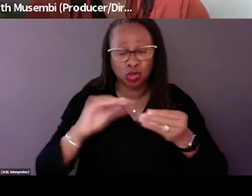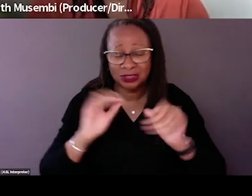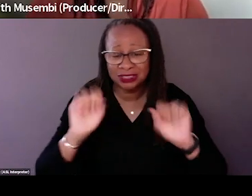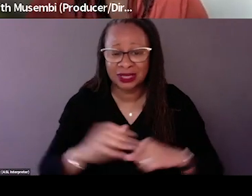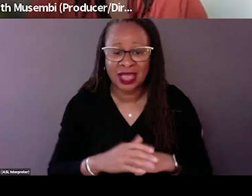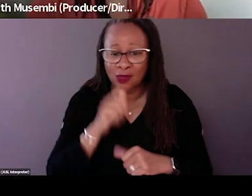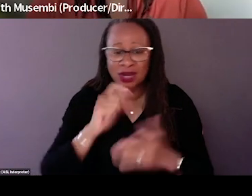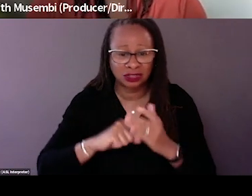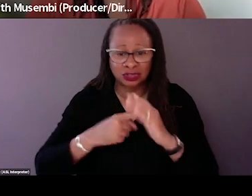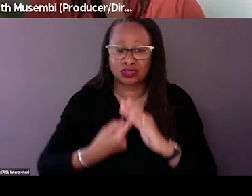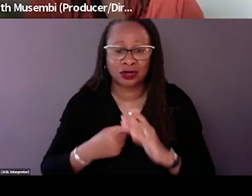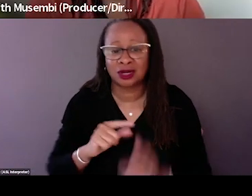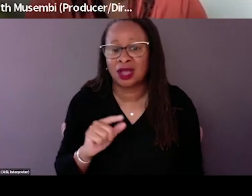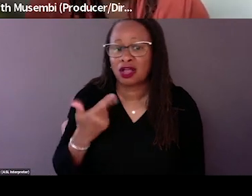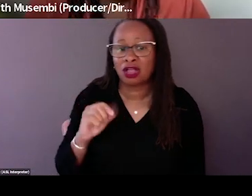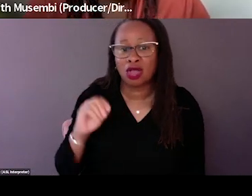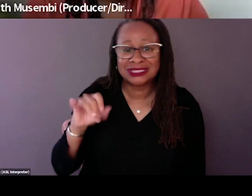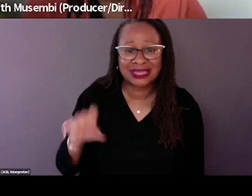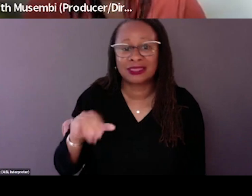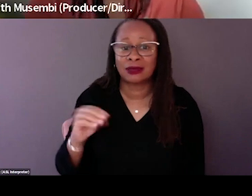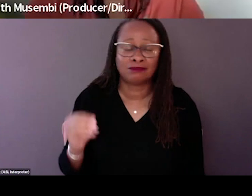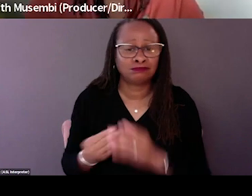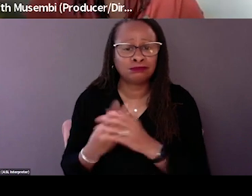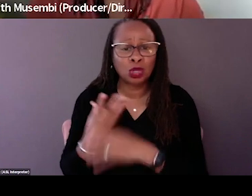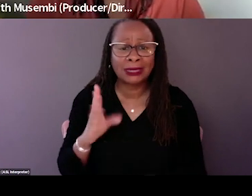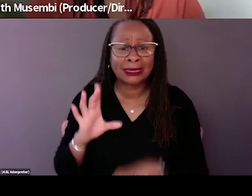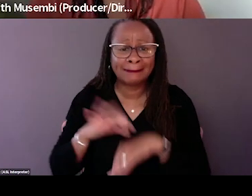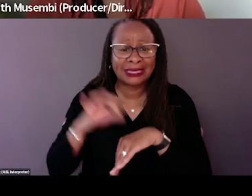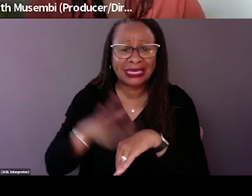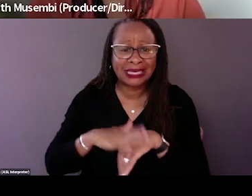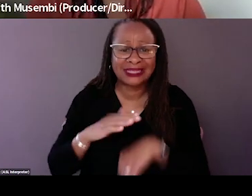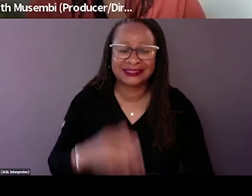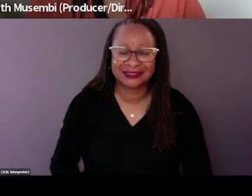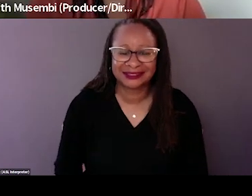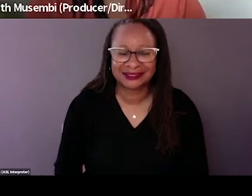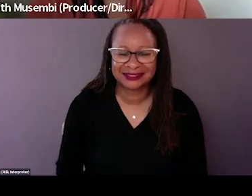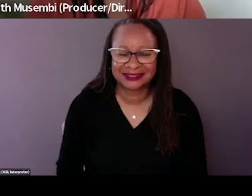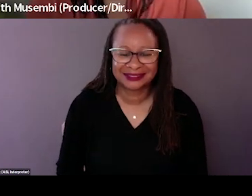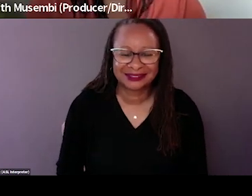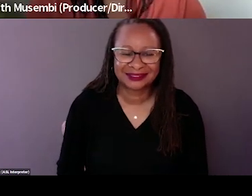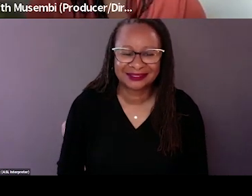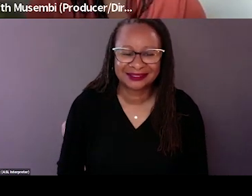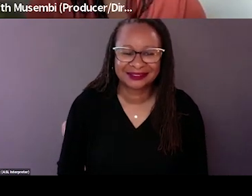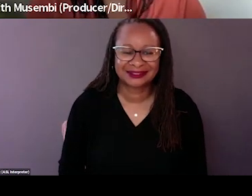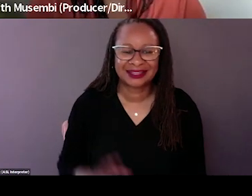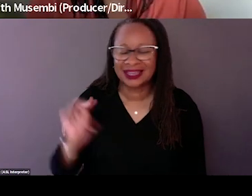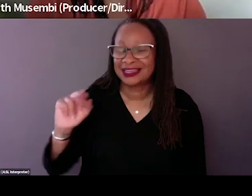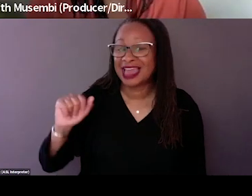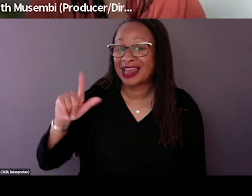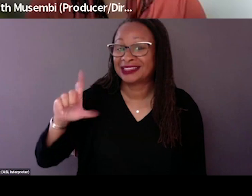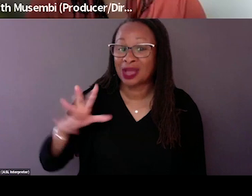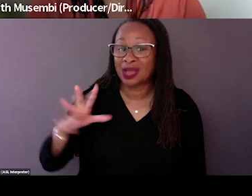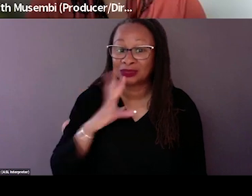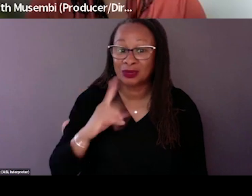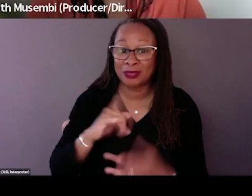Blooming Bee. She's a bad one. No, absolutely. I wanted to ask, because the commitment to the